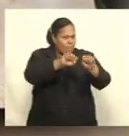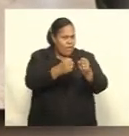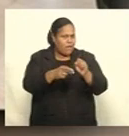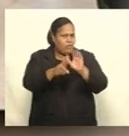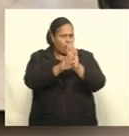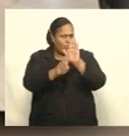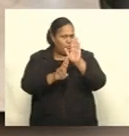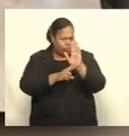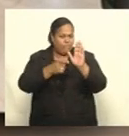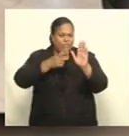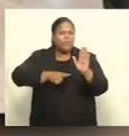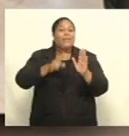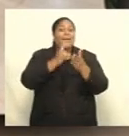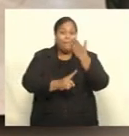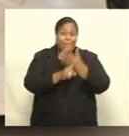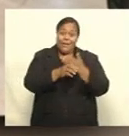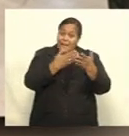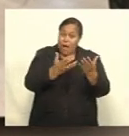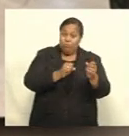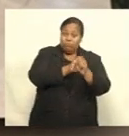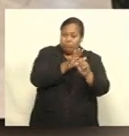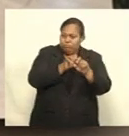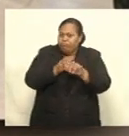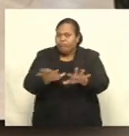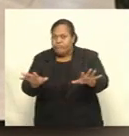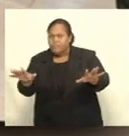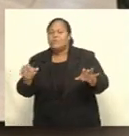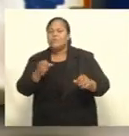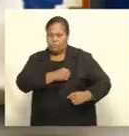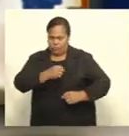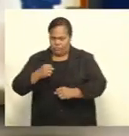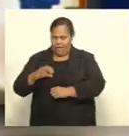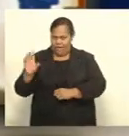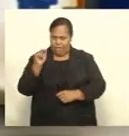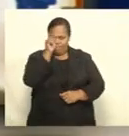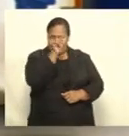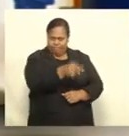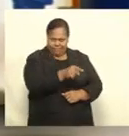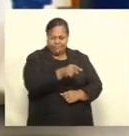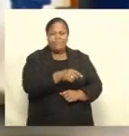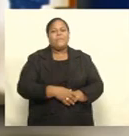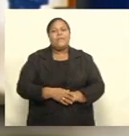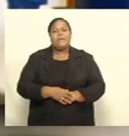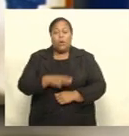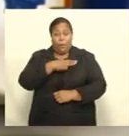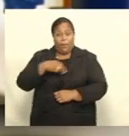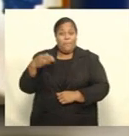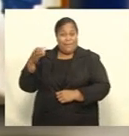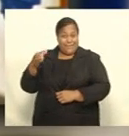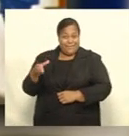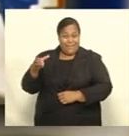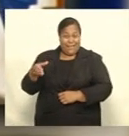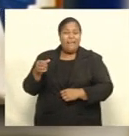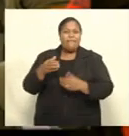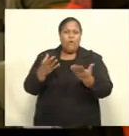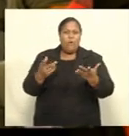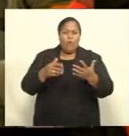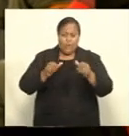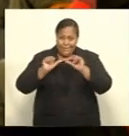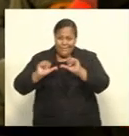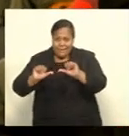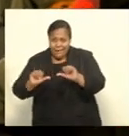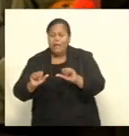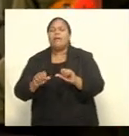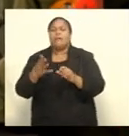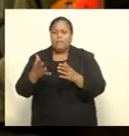the spread of COVID-19. Bainimarama, along with Defence Minister Inia Seruiratu and RFMF Commander Rear Admiral